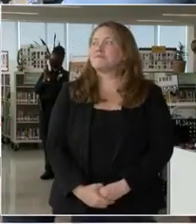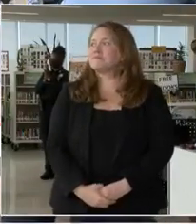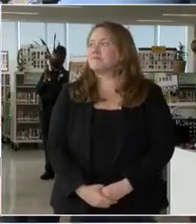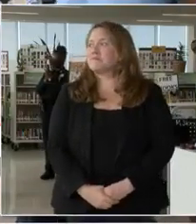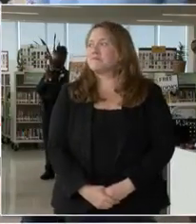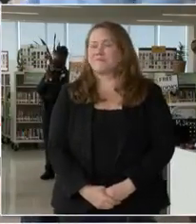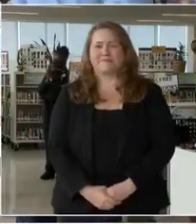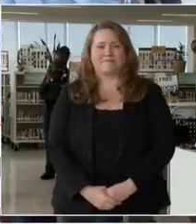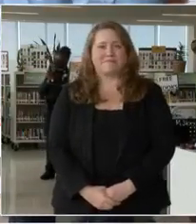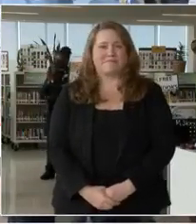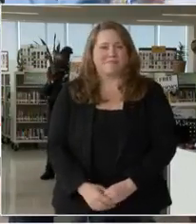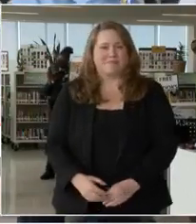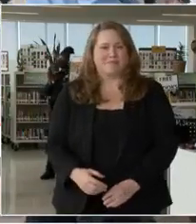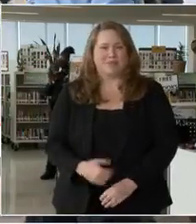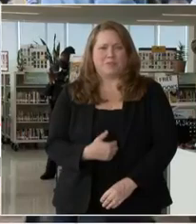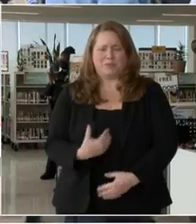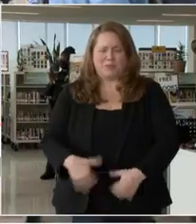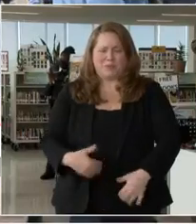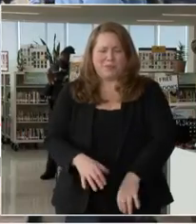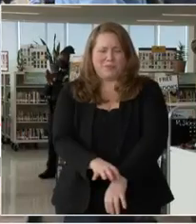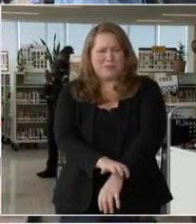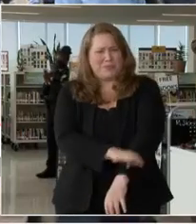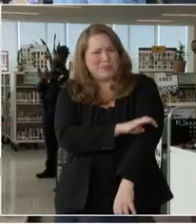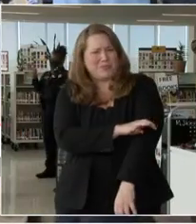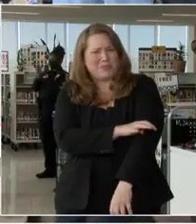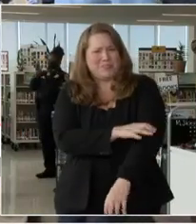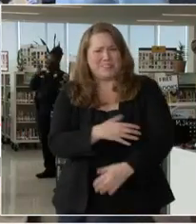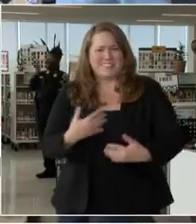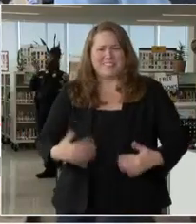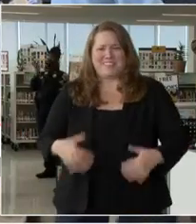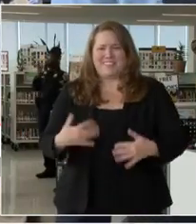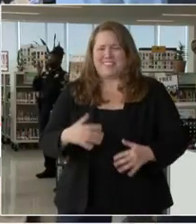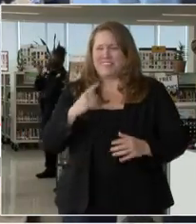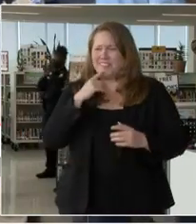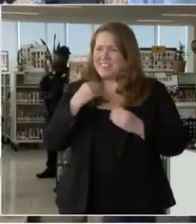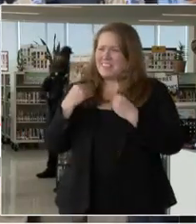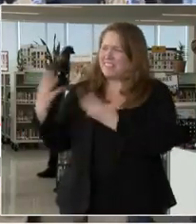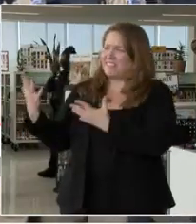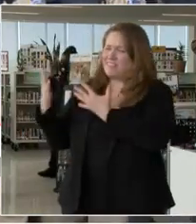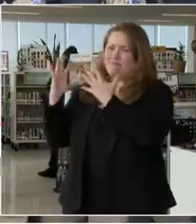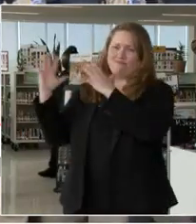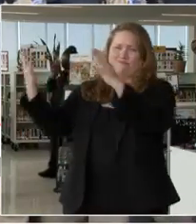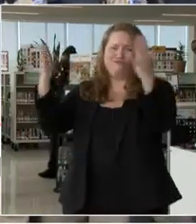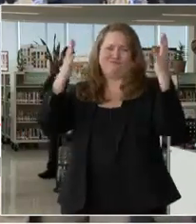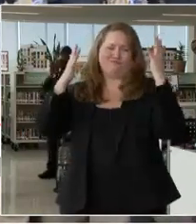I just got goosebumps from the cadet. Let's give the cadet a big round of applause.